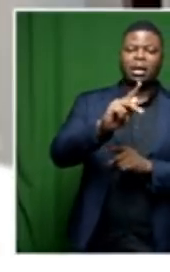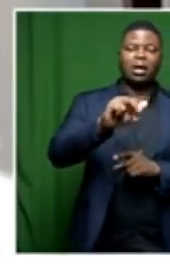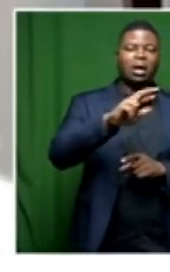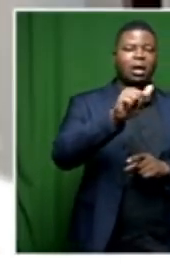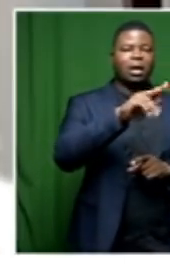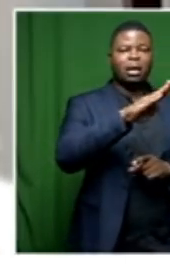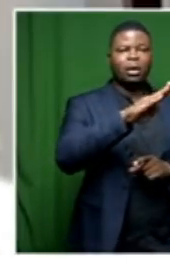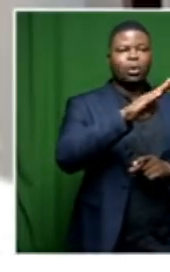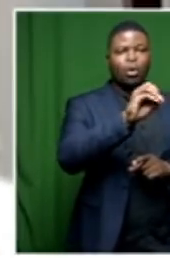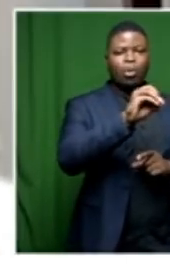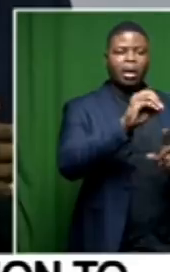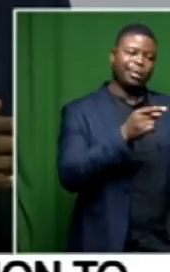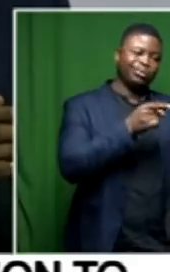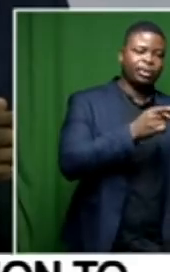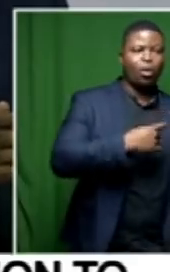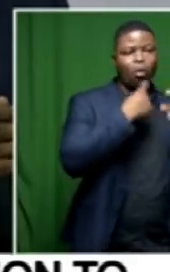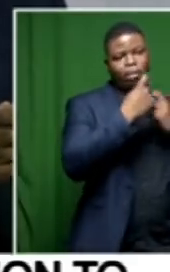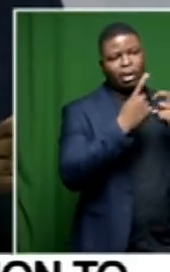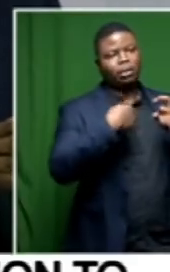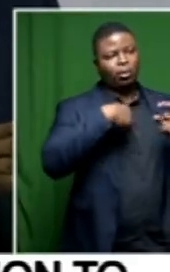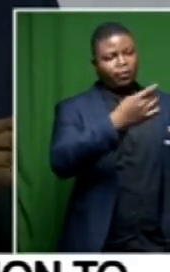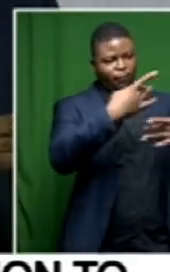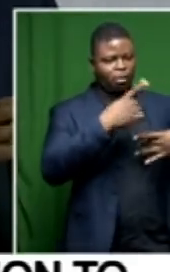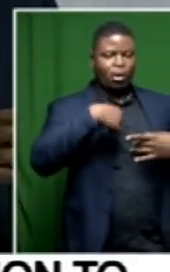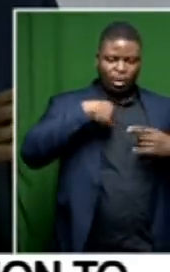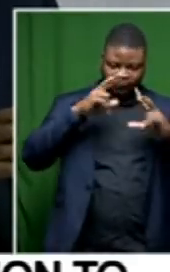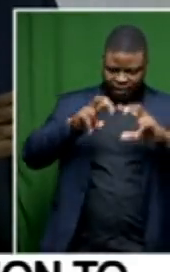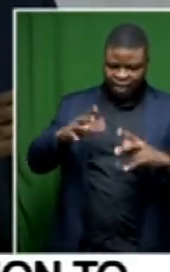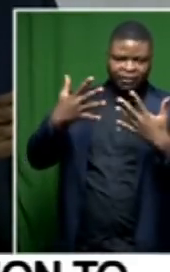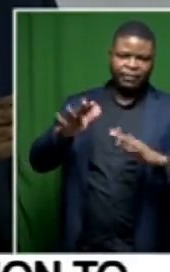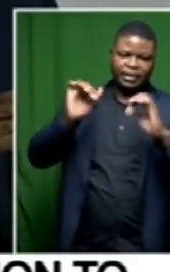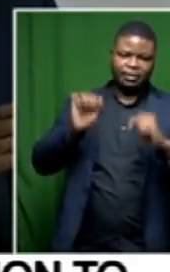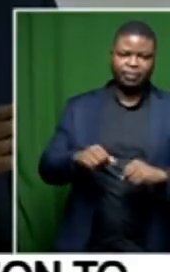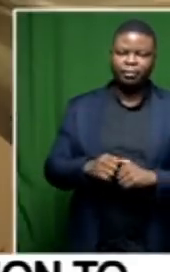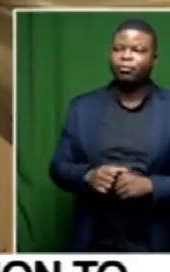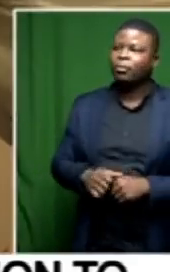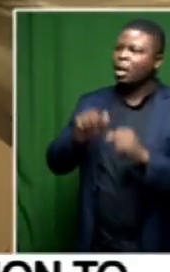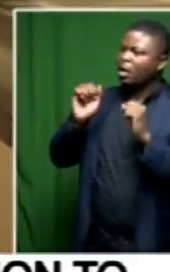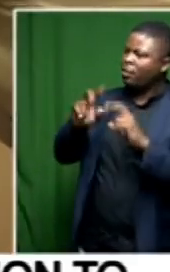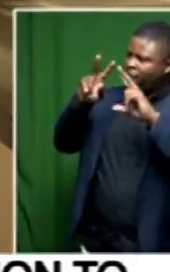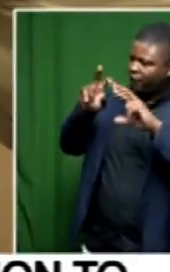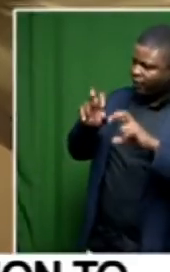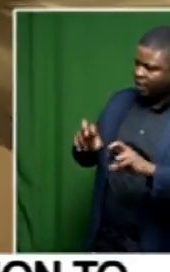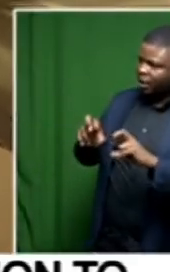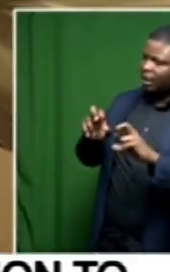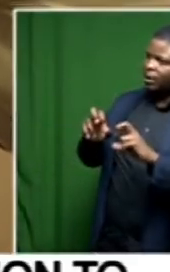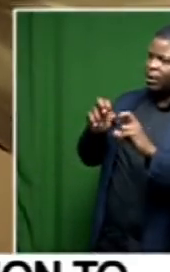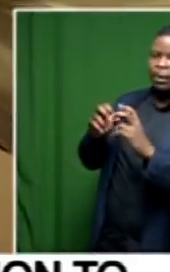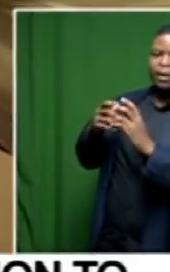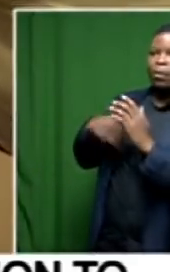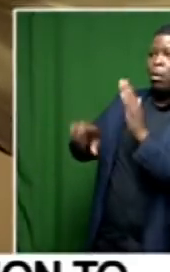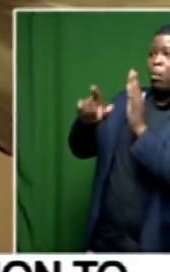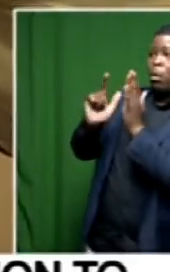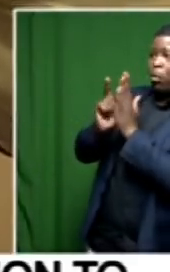us. So, with regard to the criminal investigation, you're absolutely right. However, as an entity that